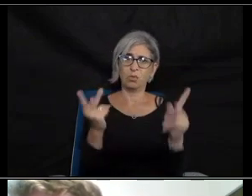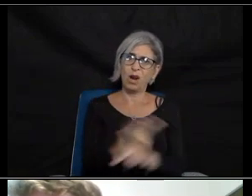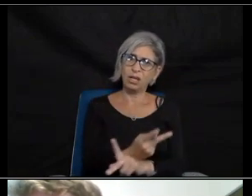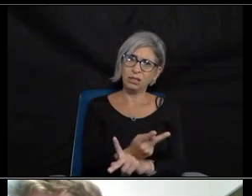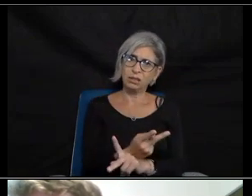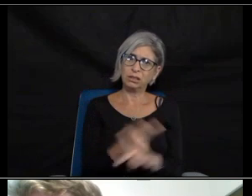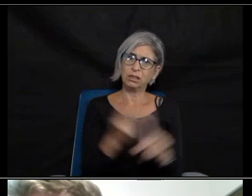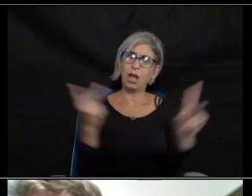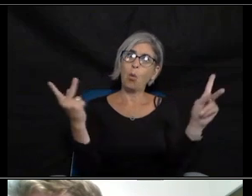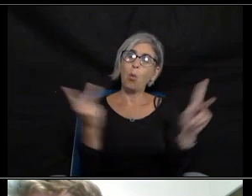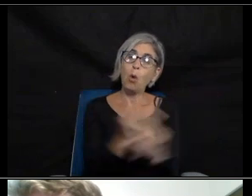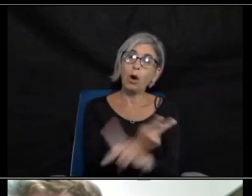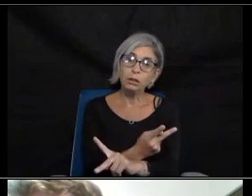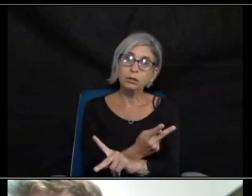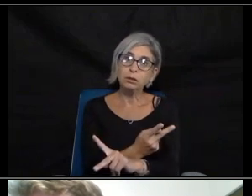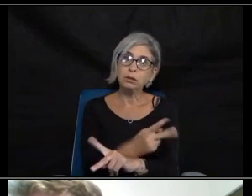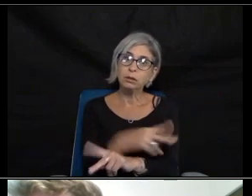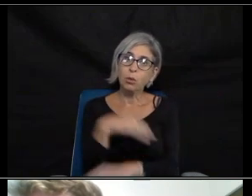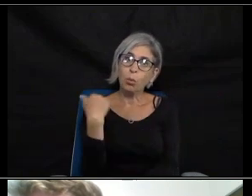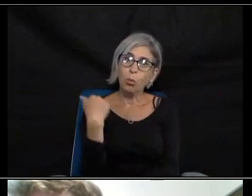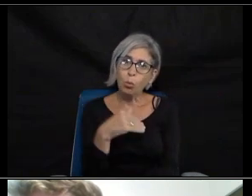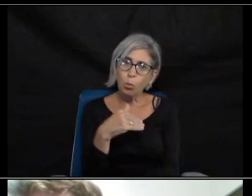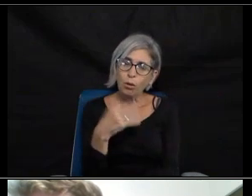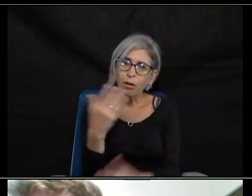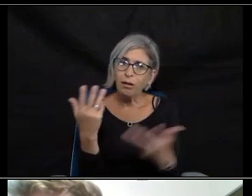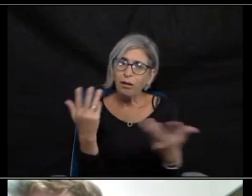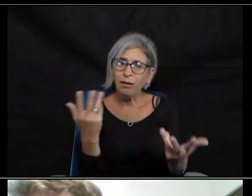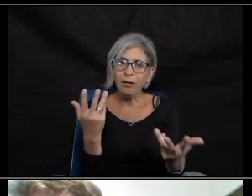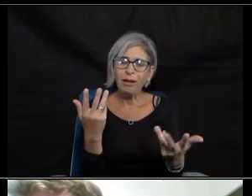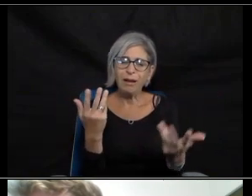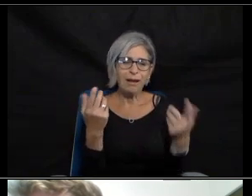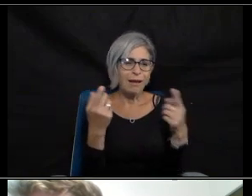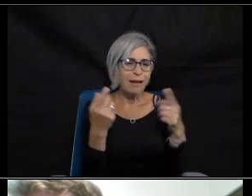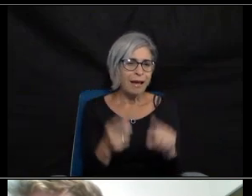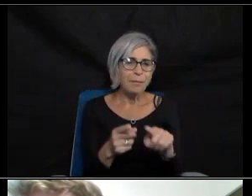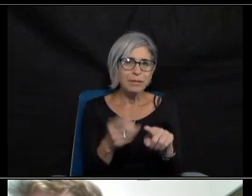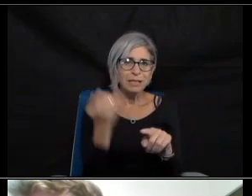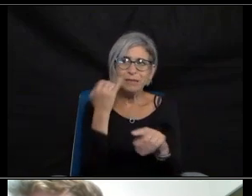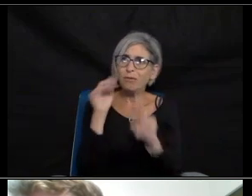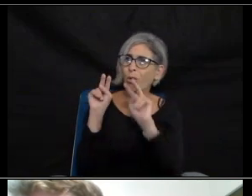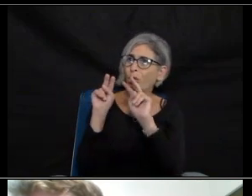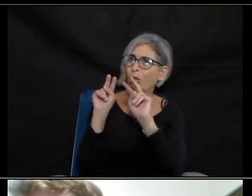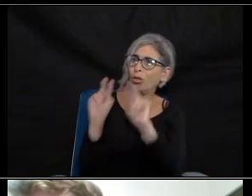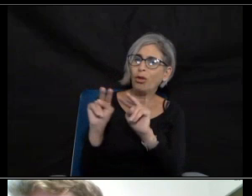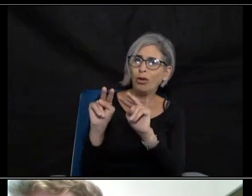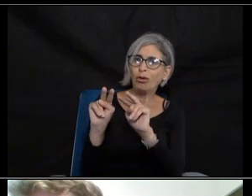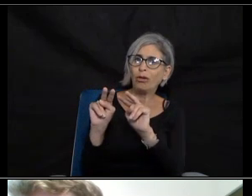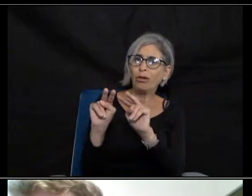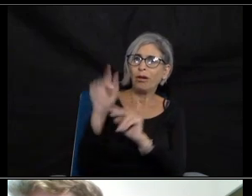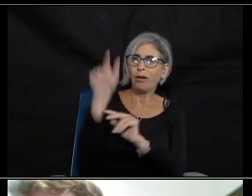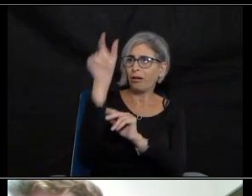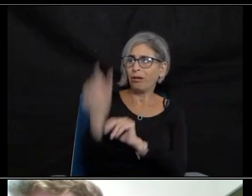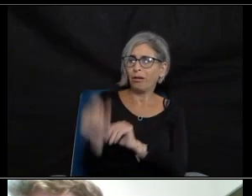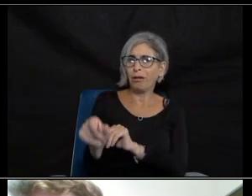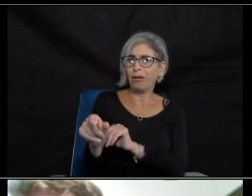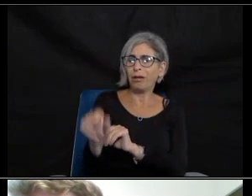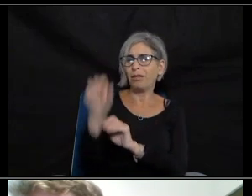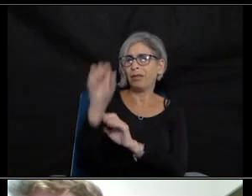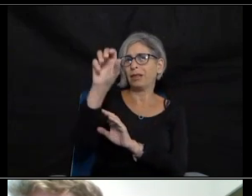much worse. You know, it turns out if you look at those tax columns that say South